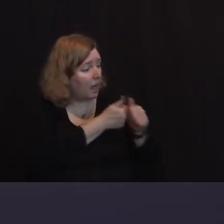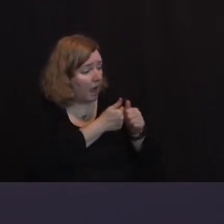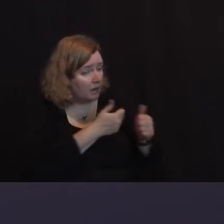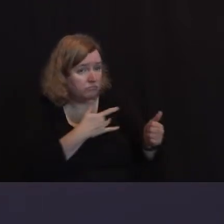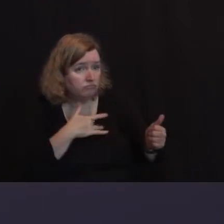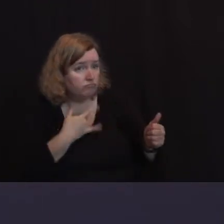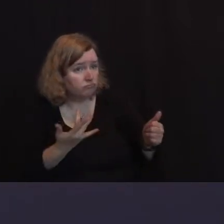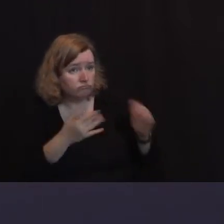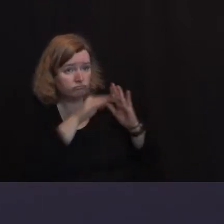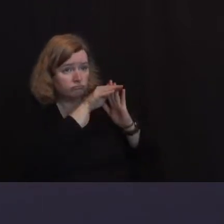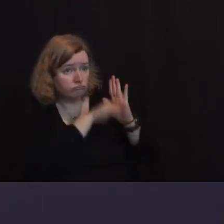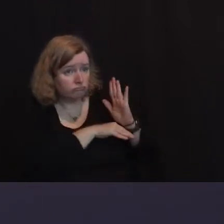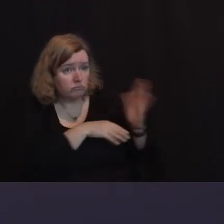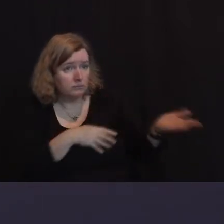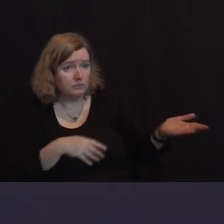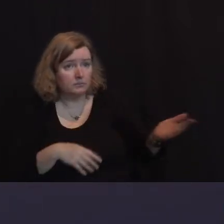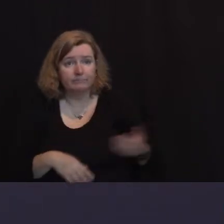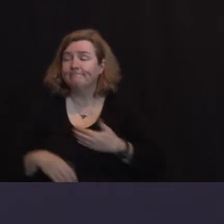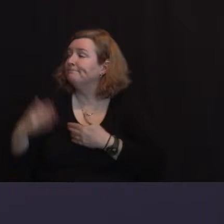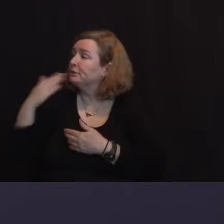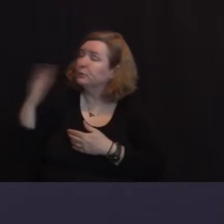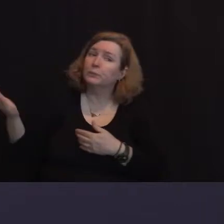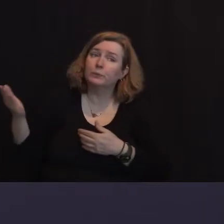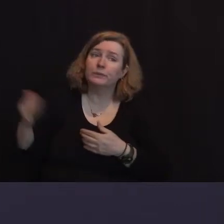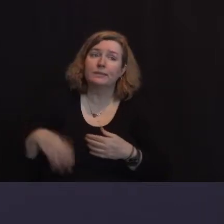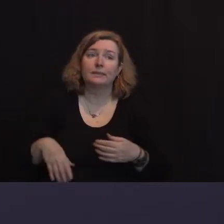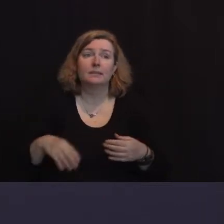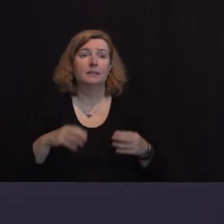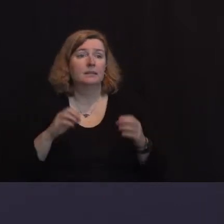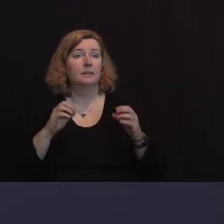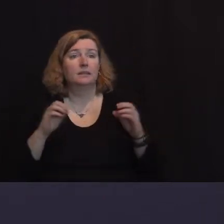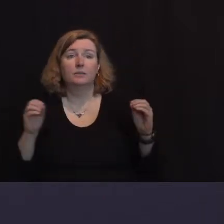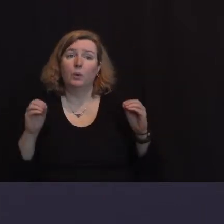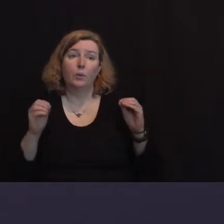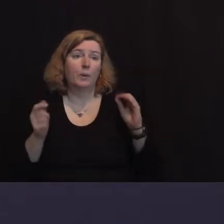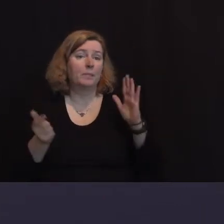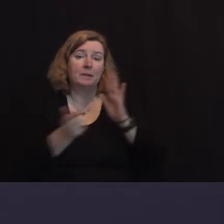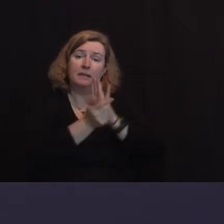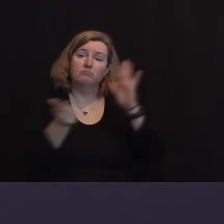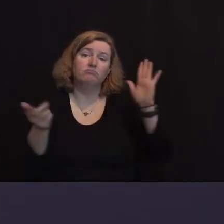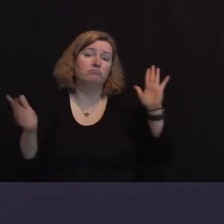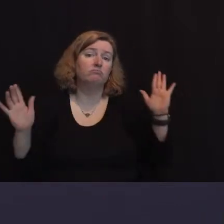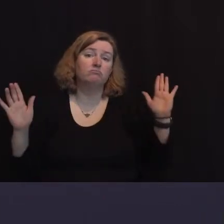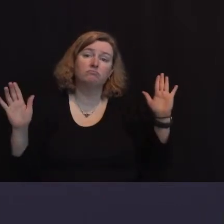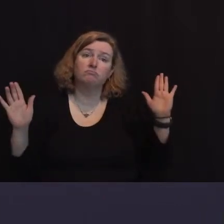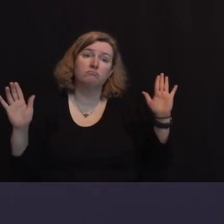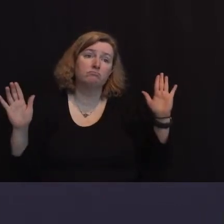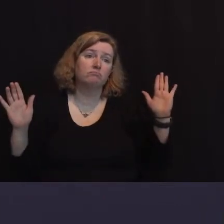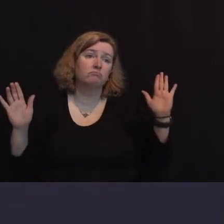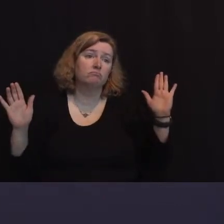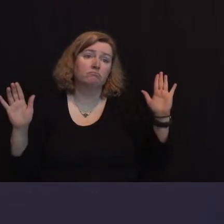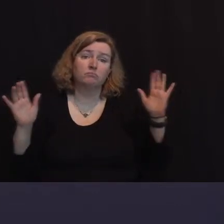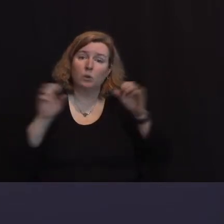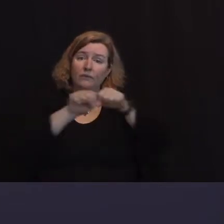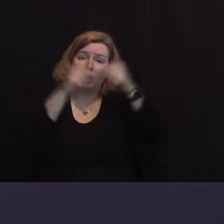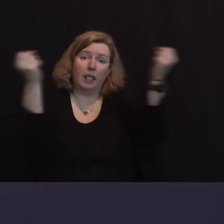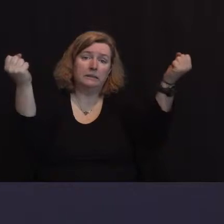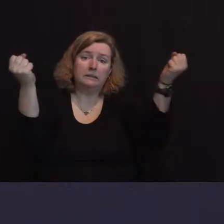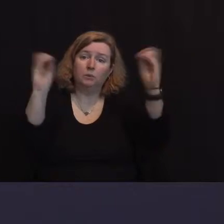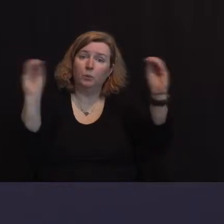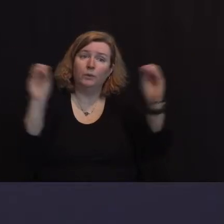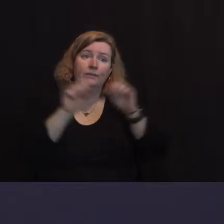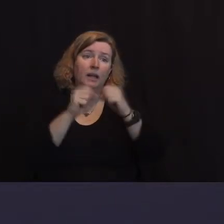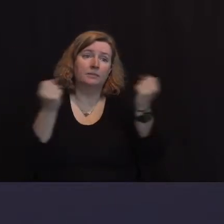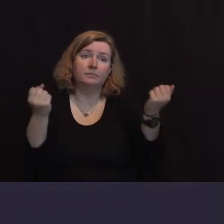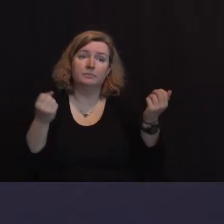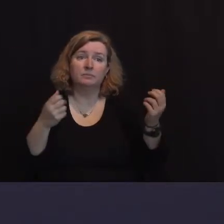Good afternoon. There were no executive order compliance violations reported to the ROC since we last met. Yeah, rain